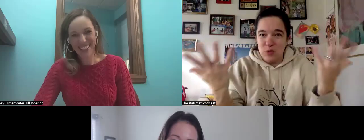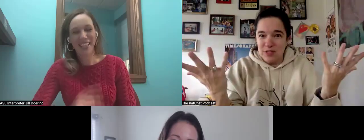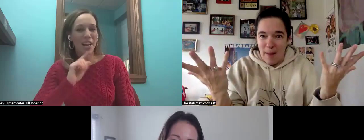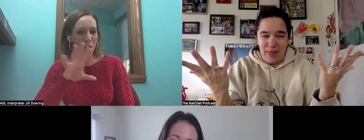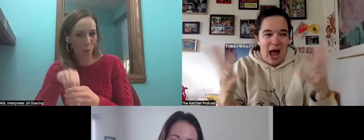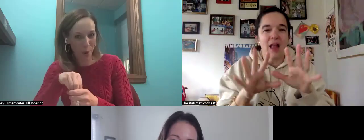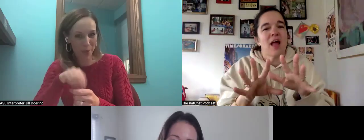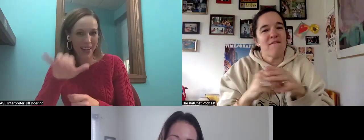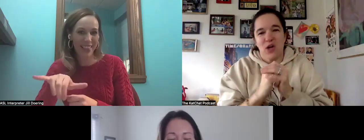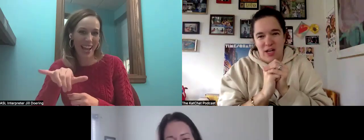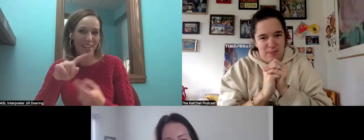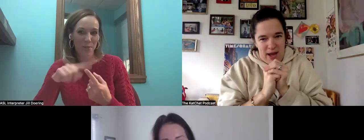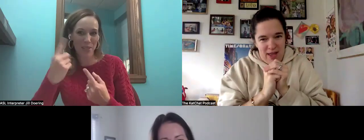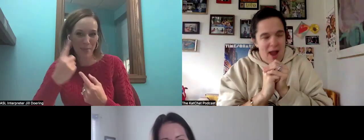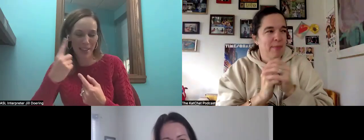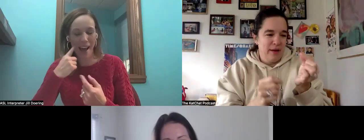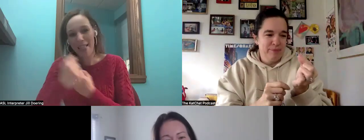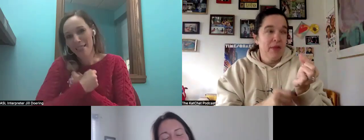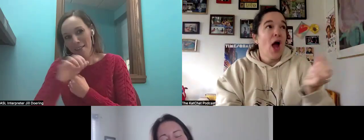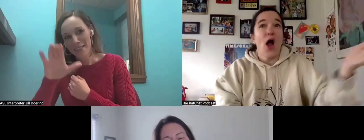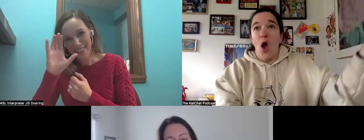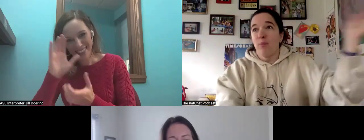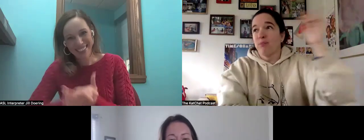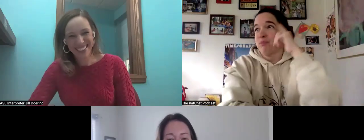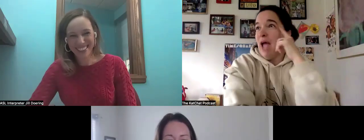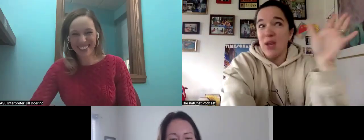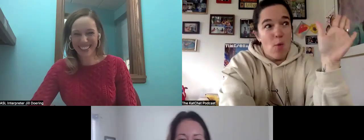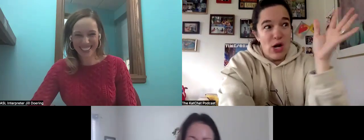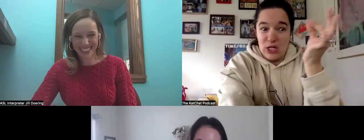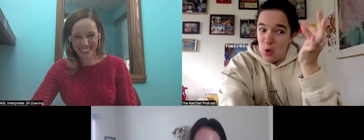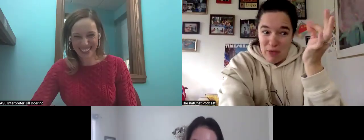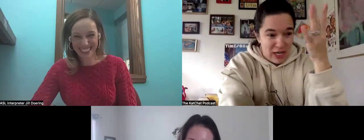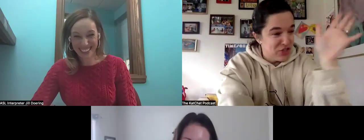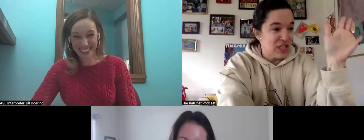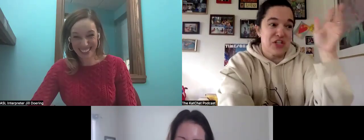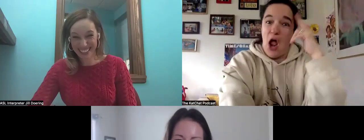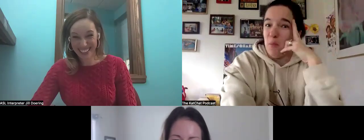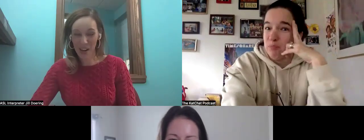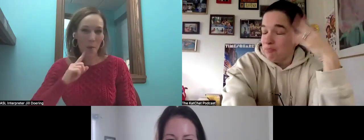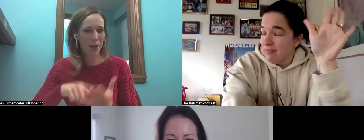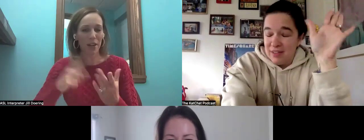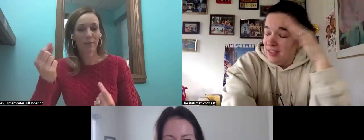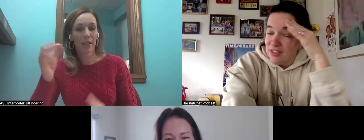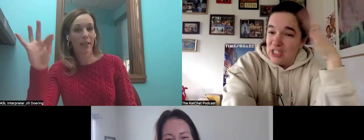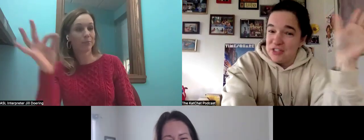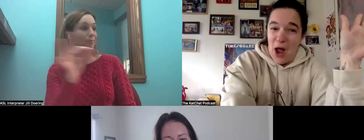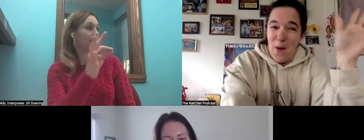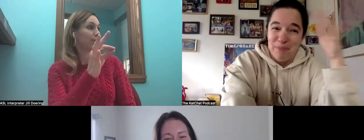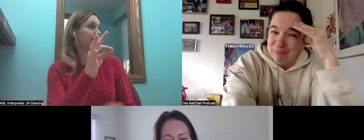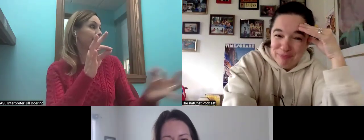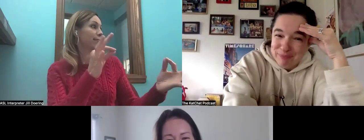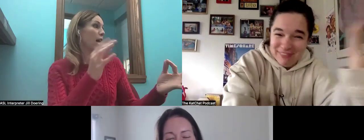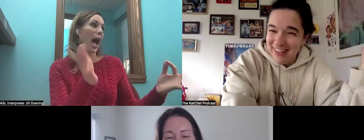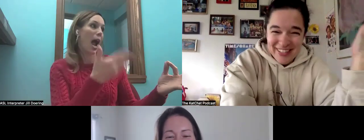incorporated into something. I love your husband. I'm like, Yeah. go. I'll make I know what you're gonna do with it. Just go. Just